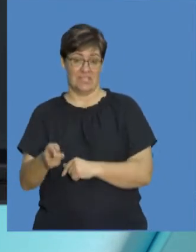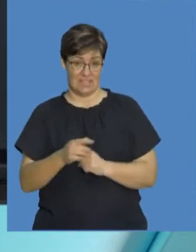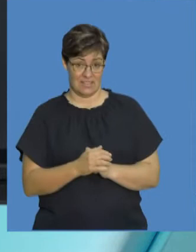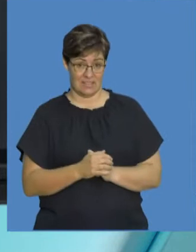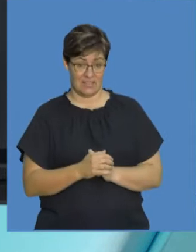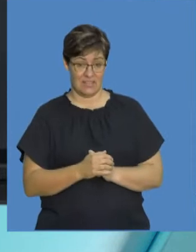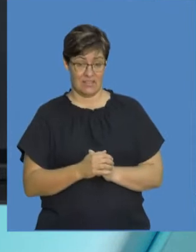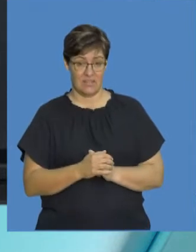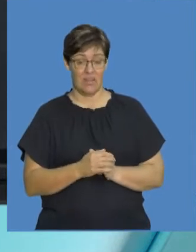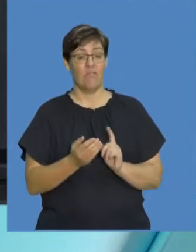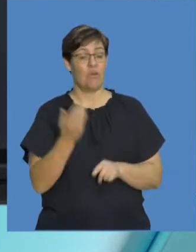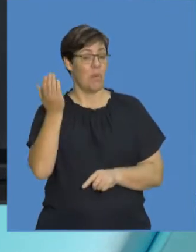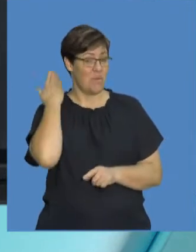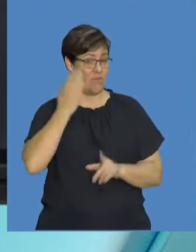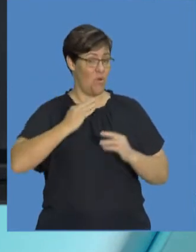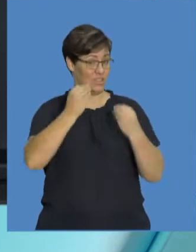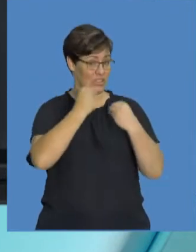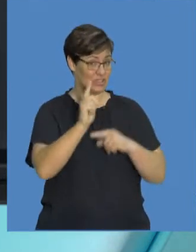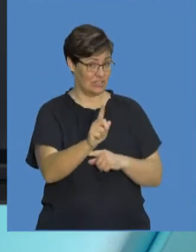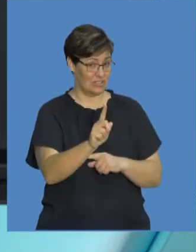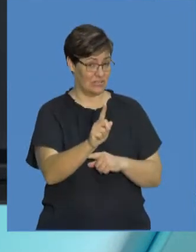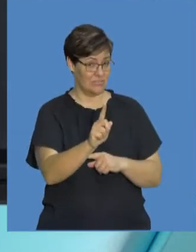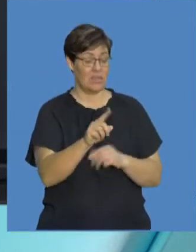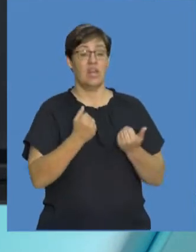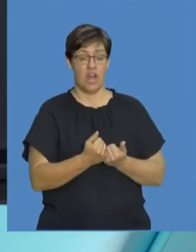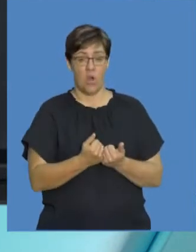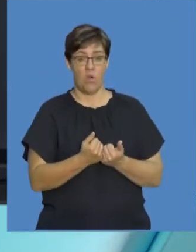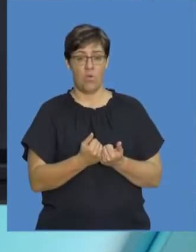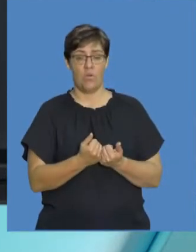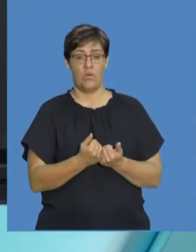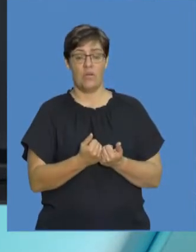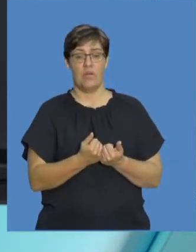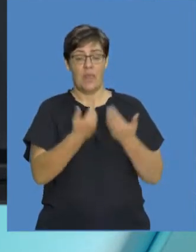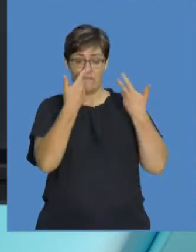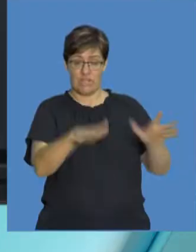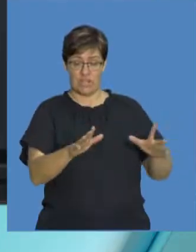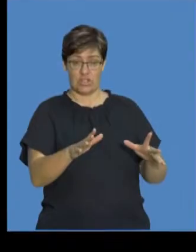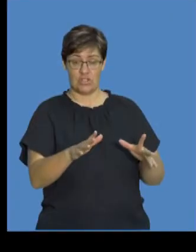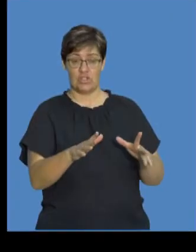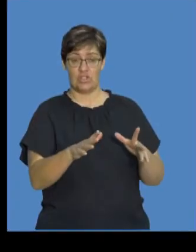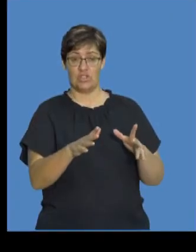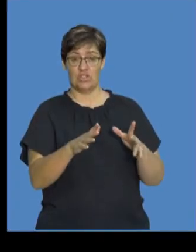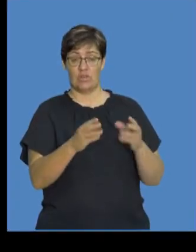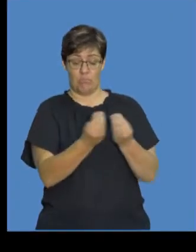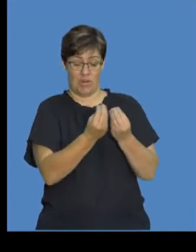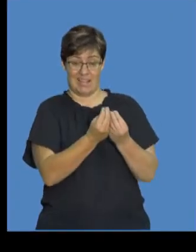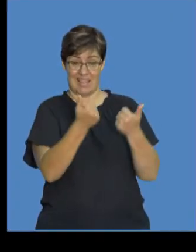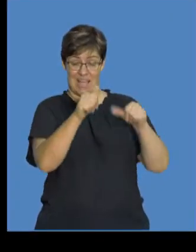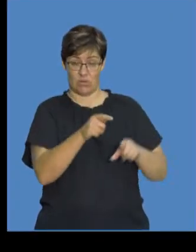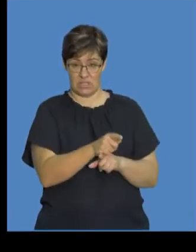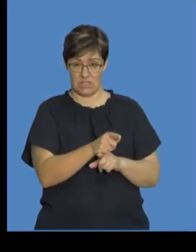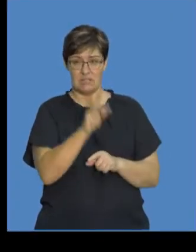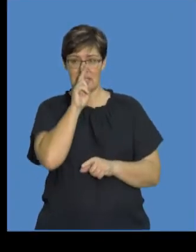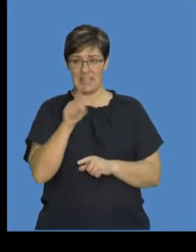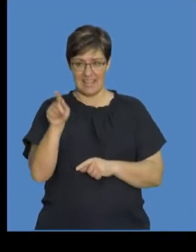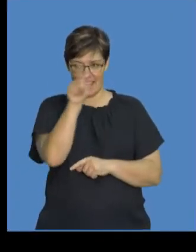process. Remember from the previous lesson. Now, in your finished goods account, you now see that entry.